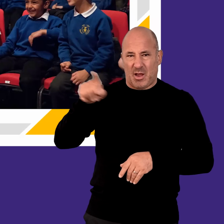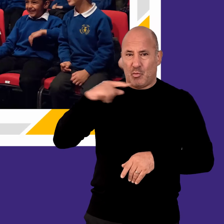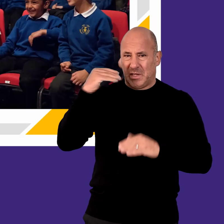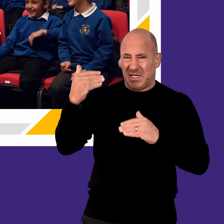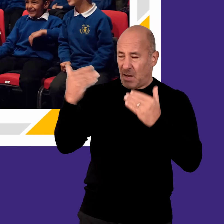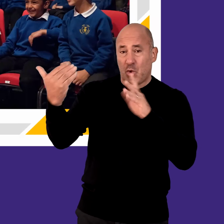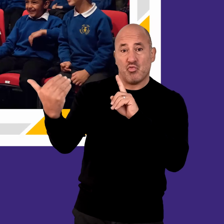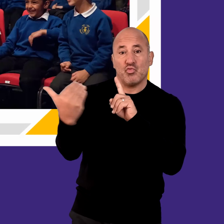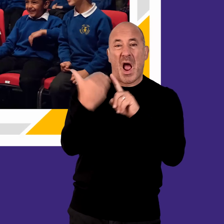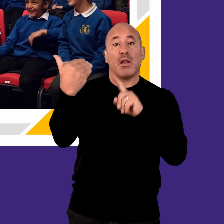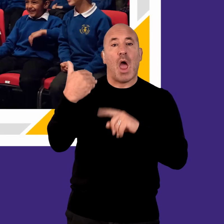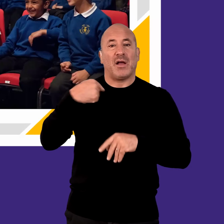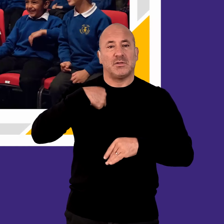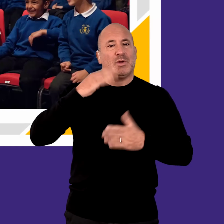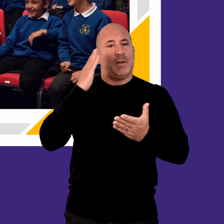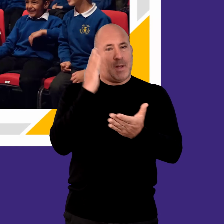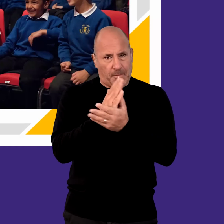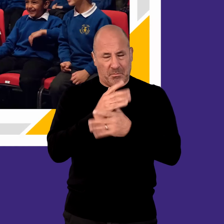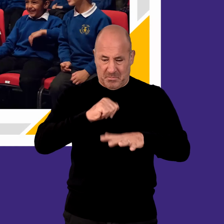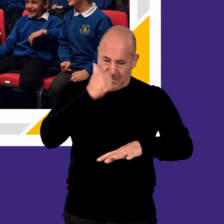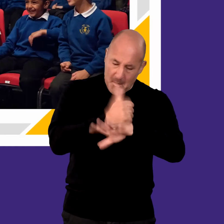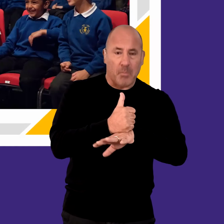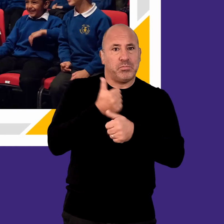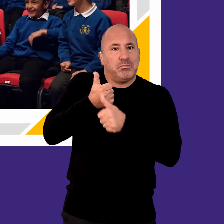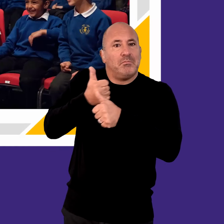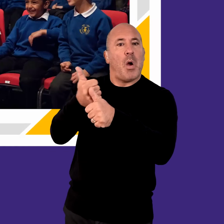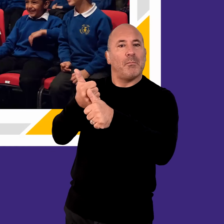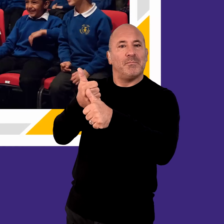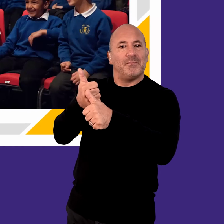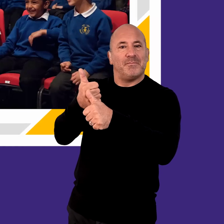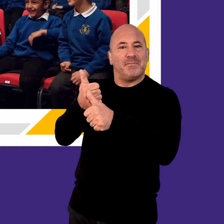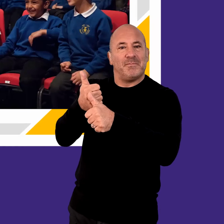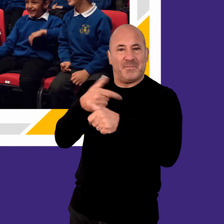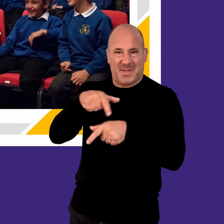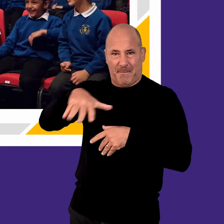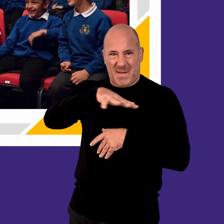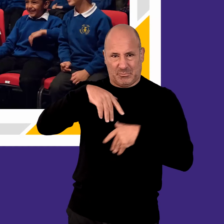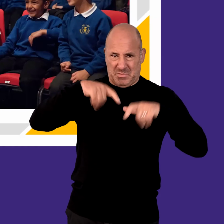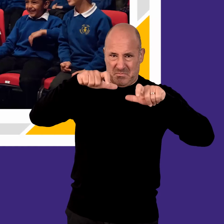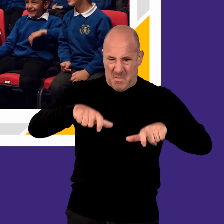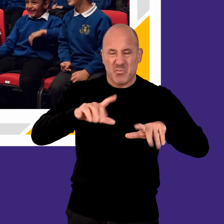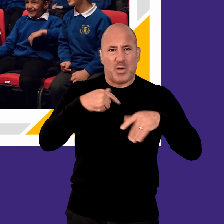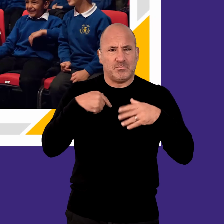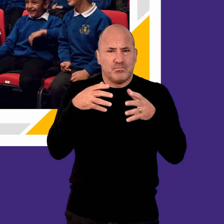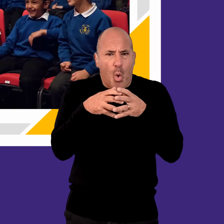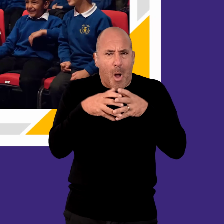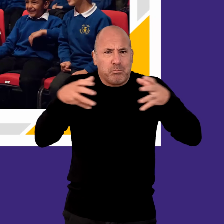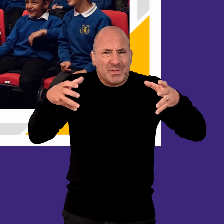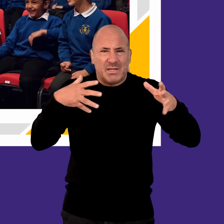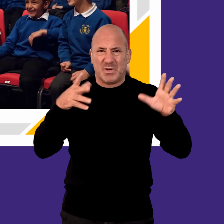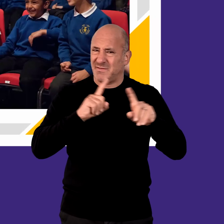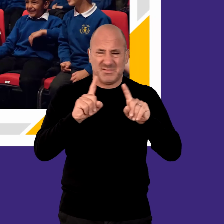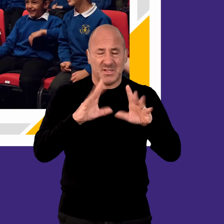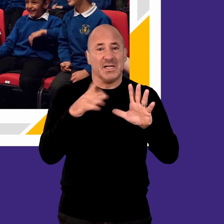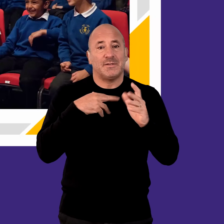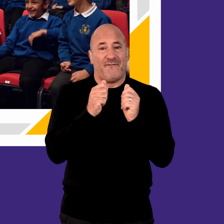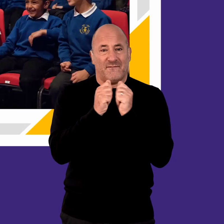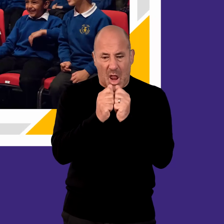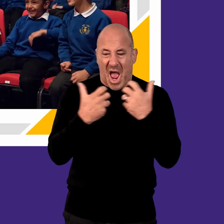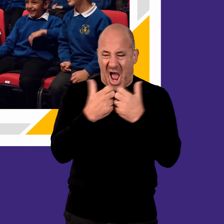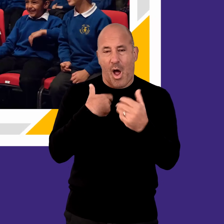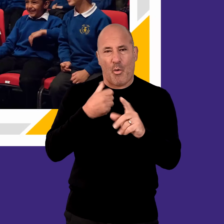about assuming that authority. It is about, you know, stepping up and recognizing that you are an anchor institution